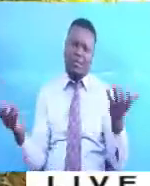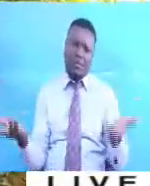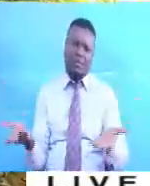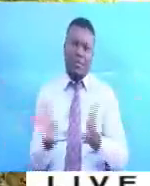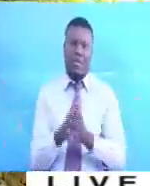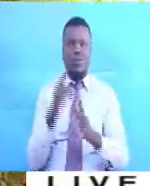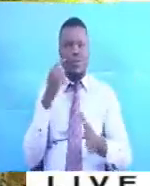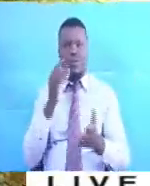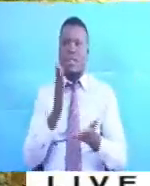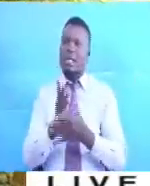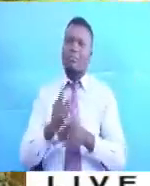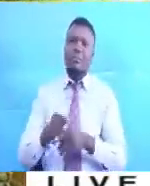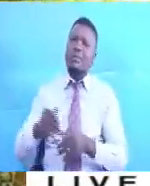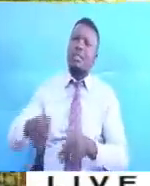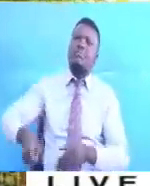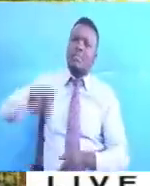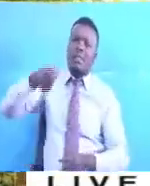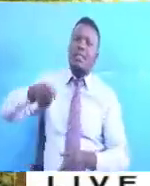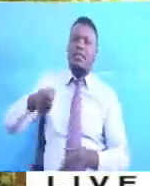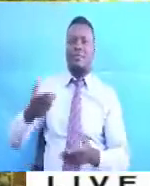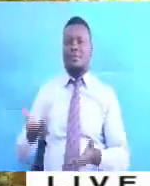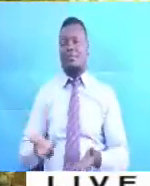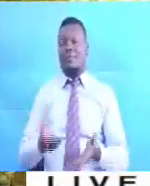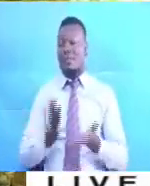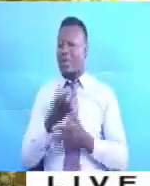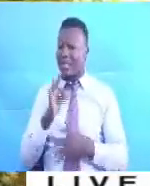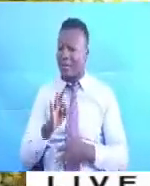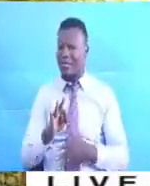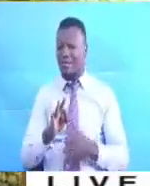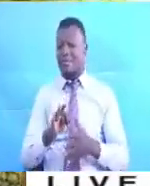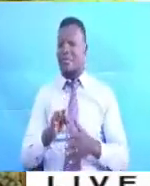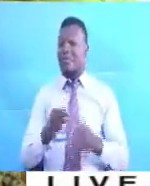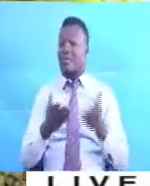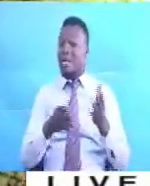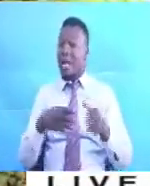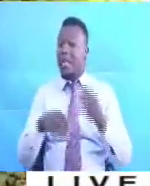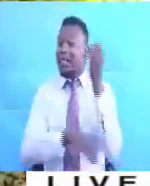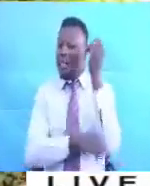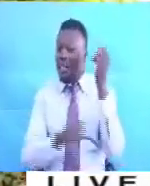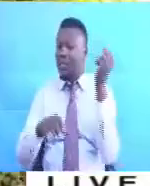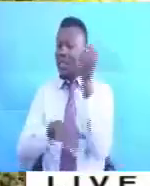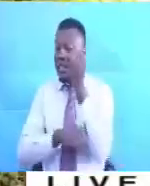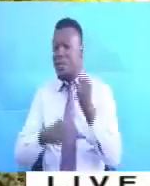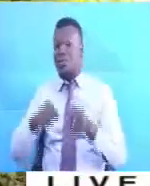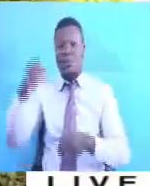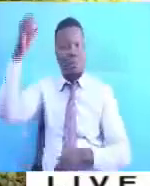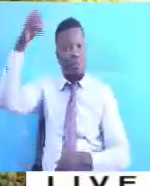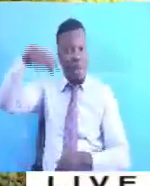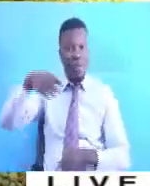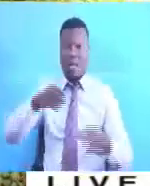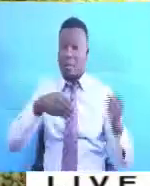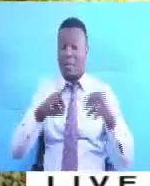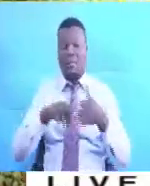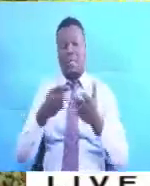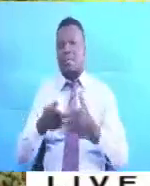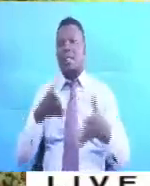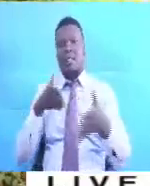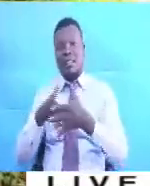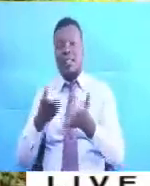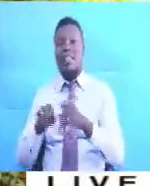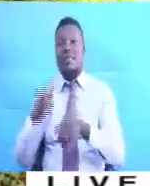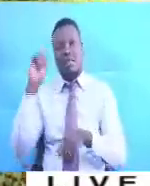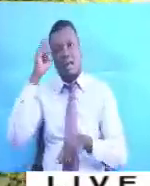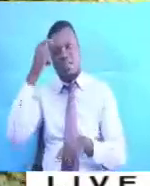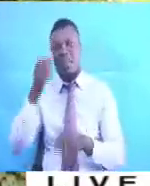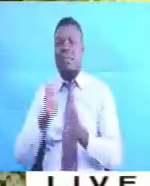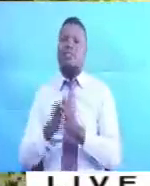of generators. So whenever there's vandalism, people need to appreciate the implication, first on the tariffs, but also the revenues